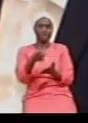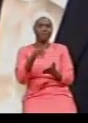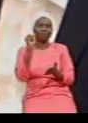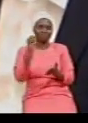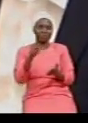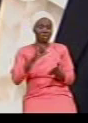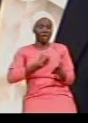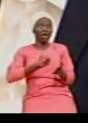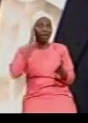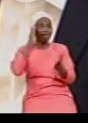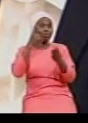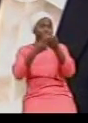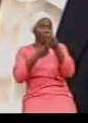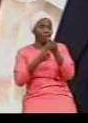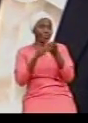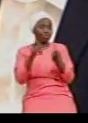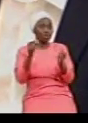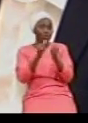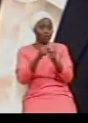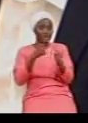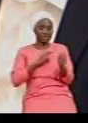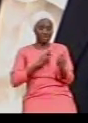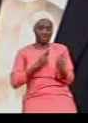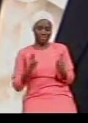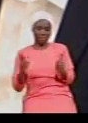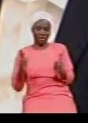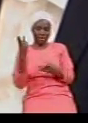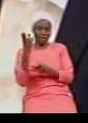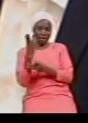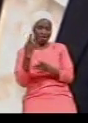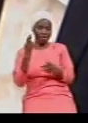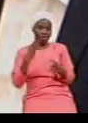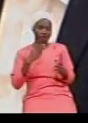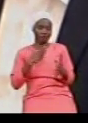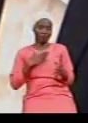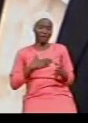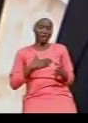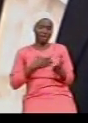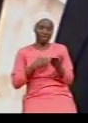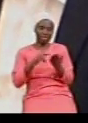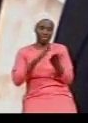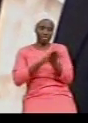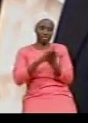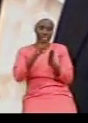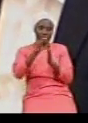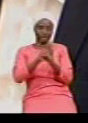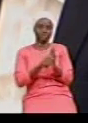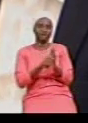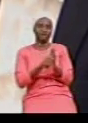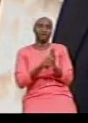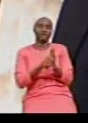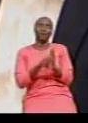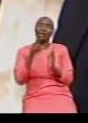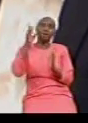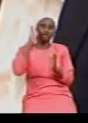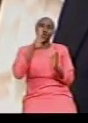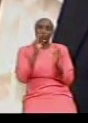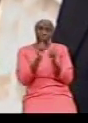will uphold thee with the right hand of my righteousness. He will be with